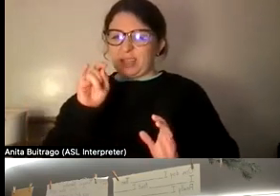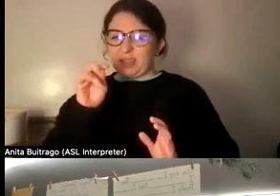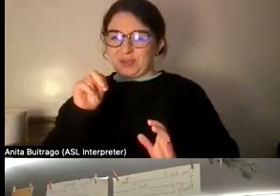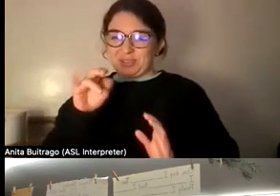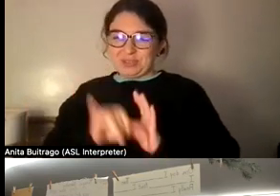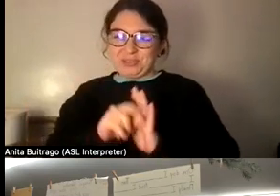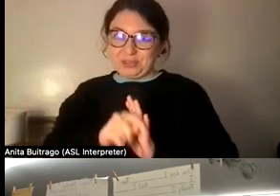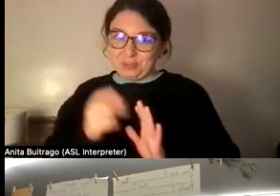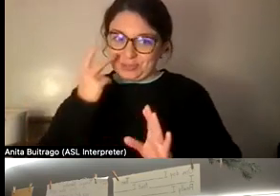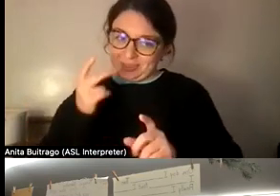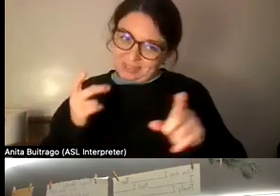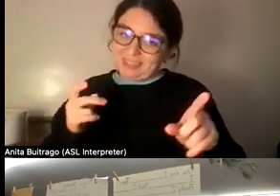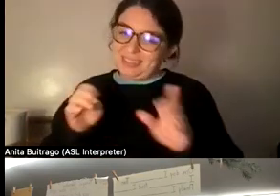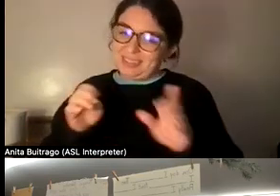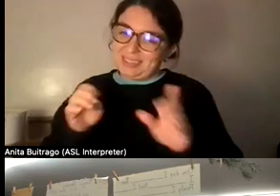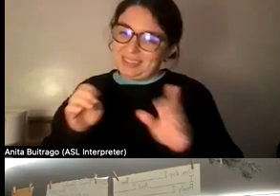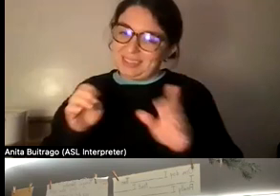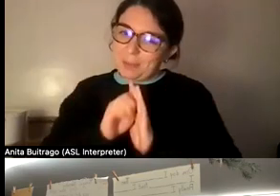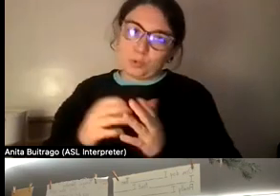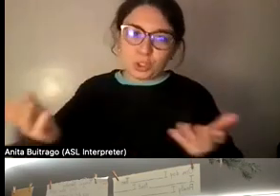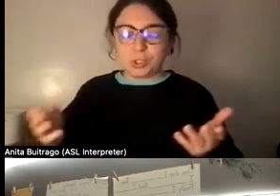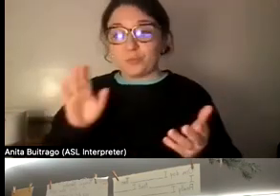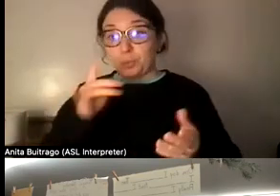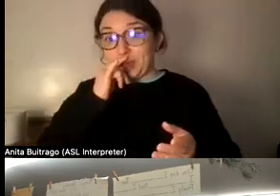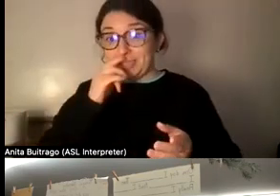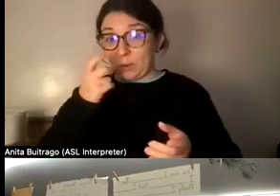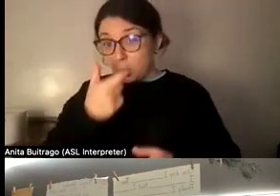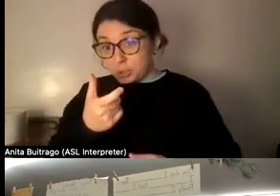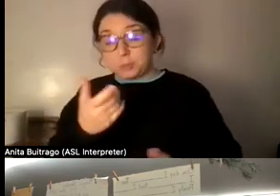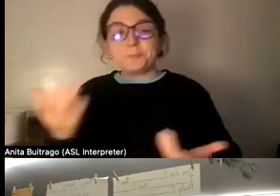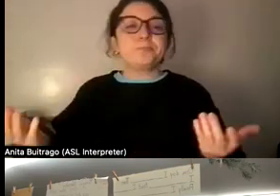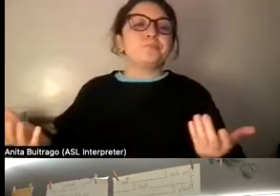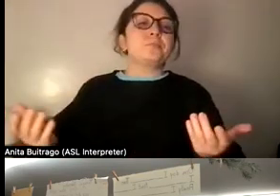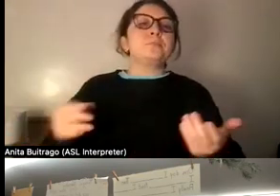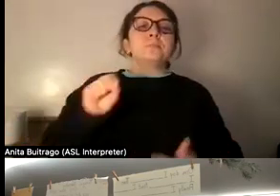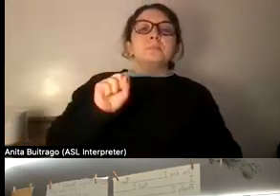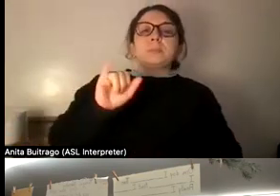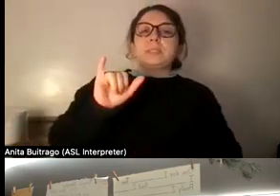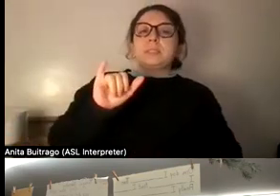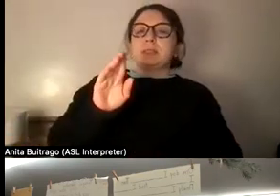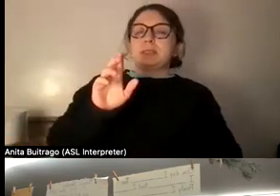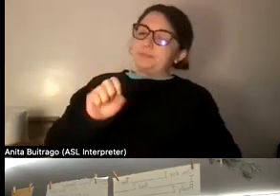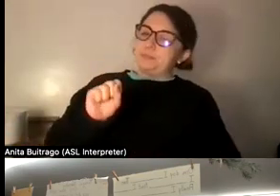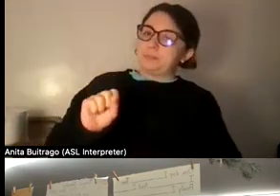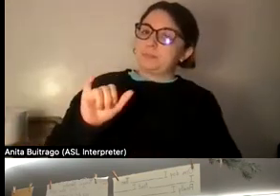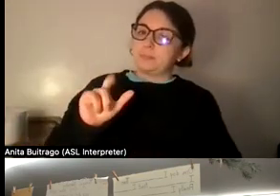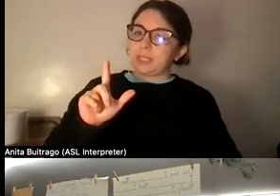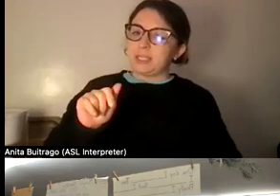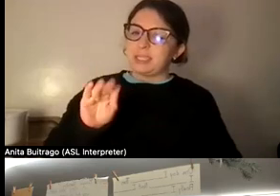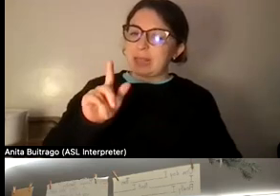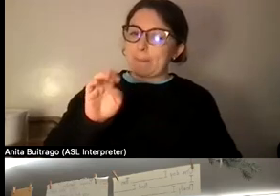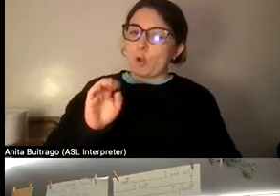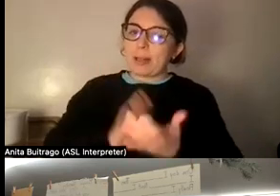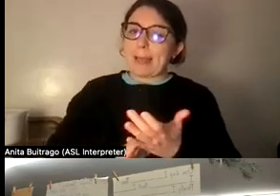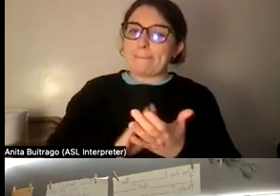your kids. Syllable clapping. So this is one where you're asking them to hear the syllables in the word